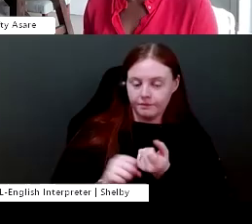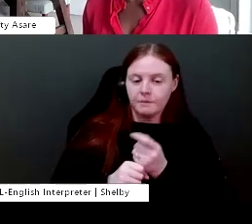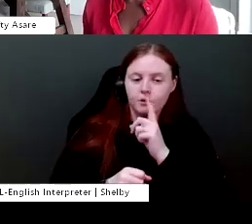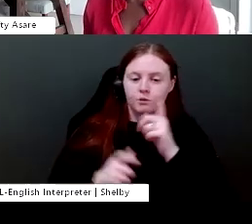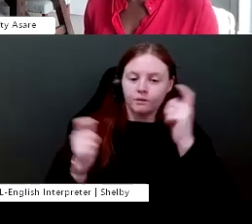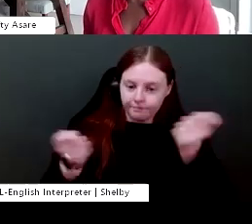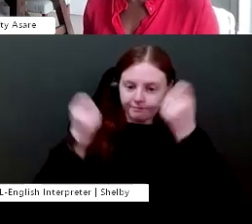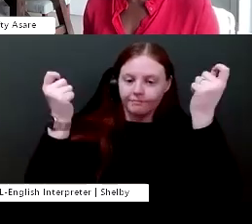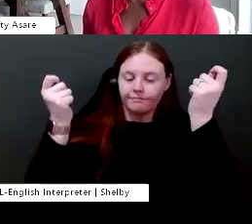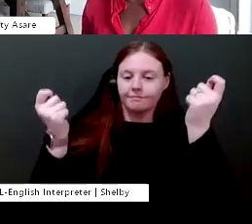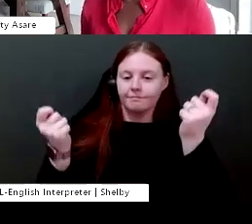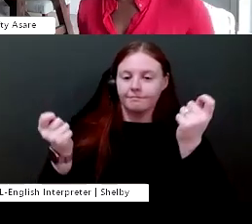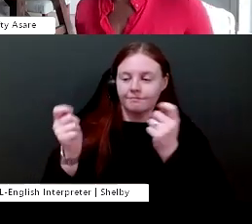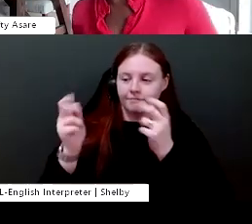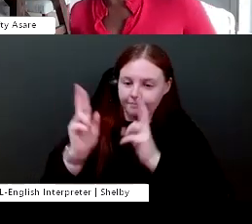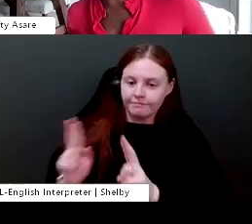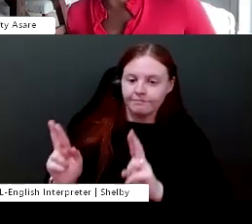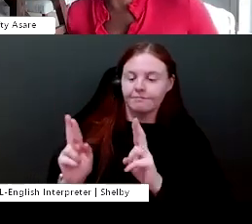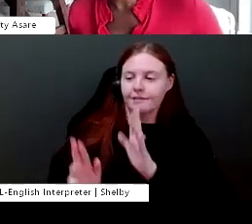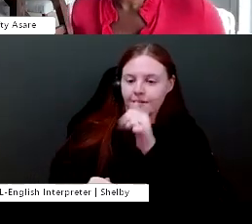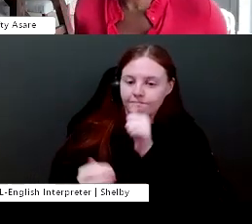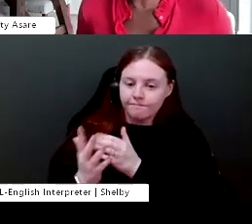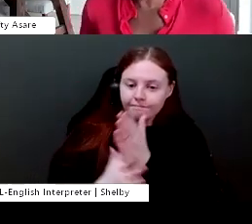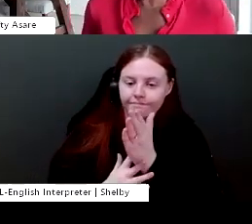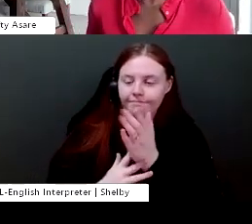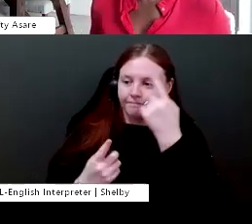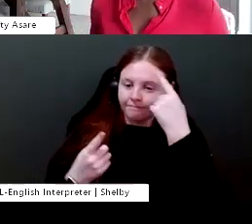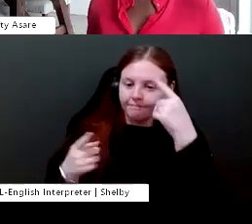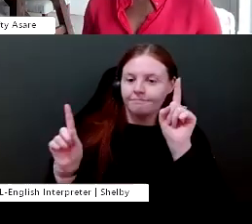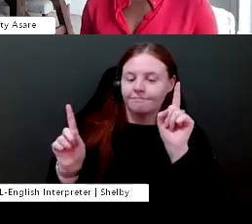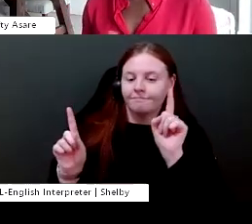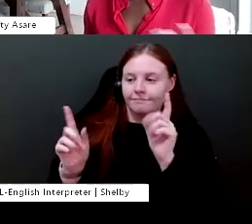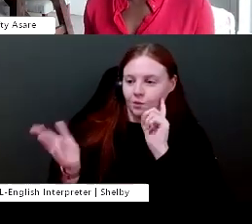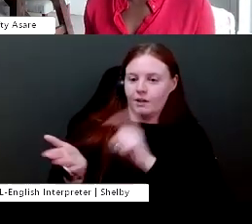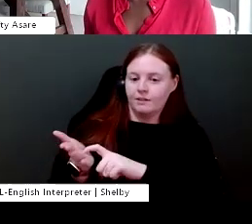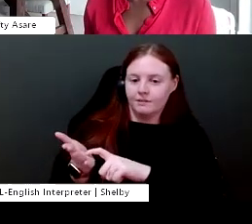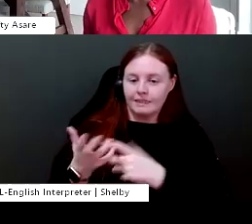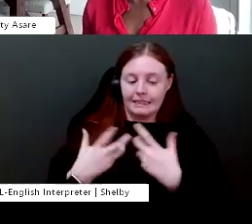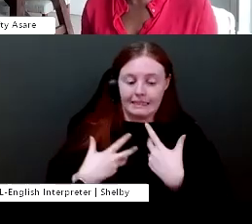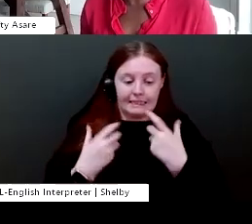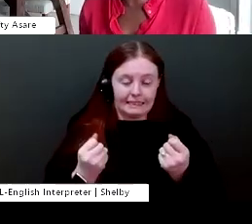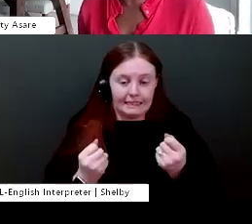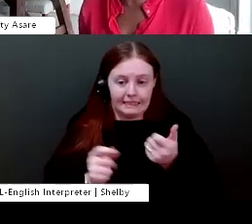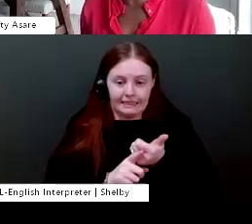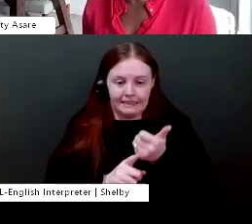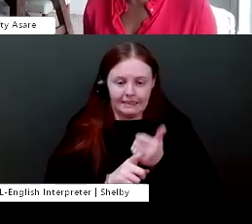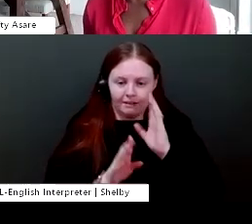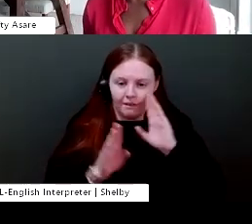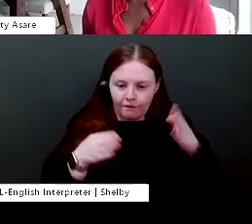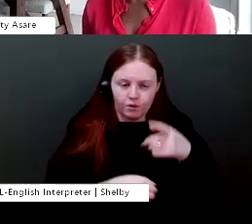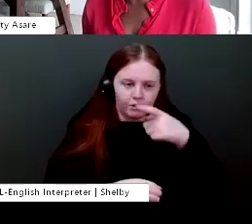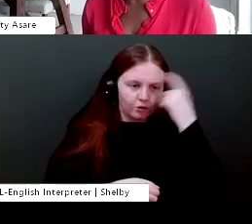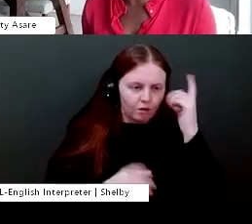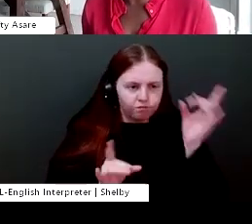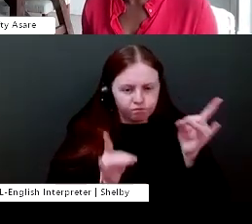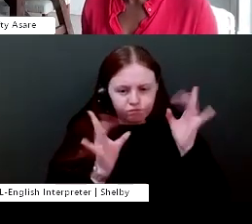and honoring resilience, progress, and personal victories. And that's important because healing is not only about the trauma and it's not only about